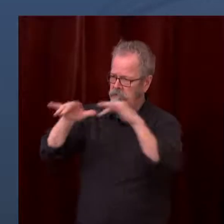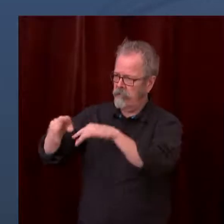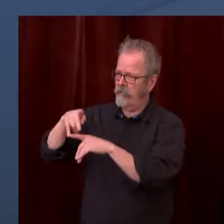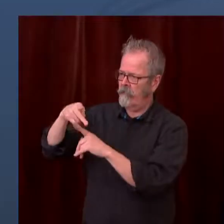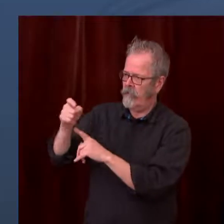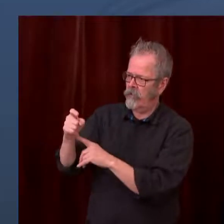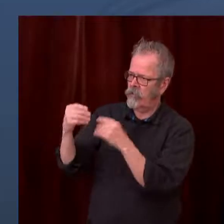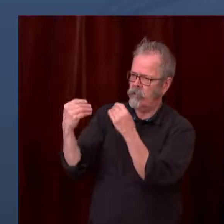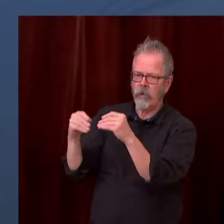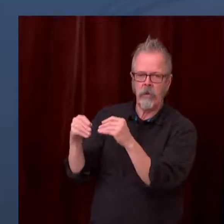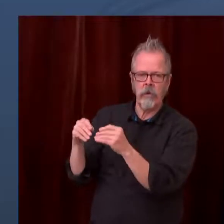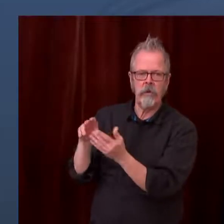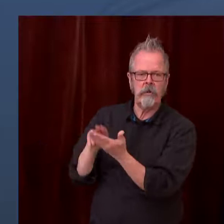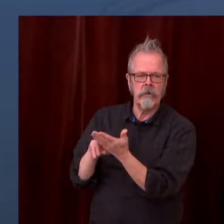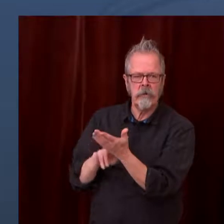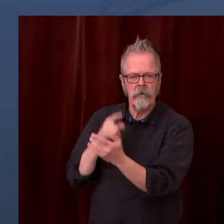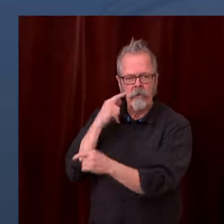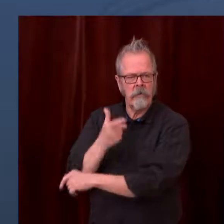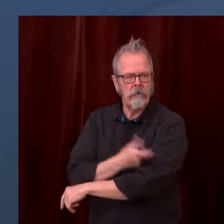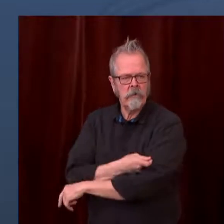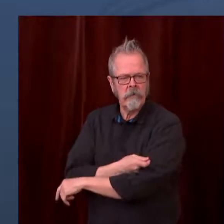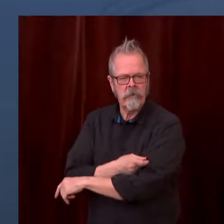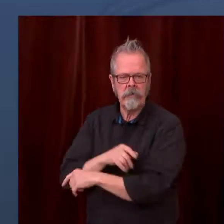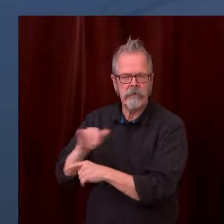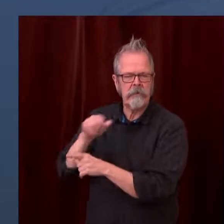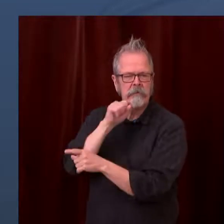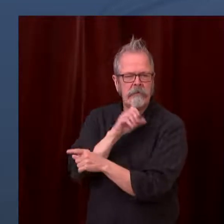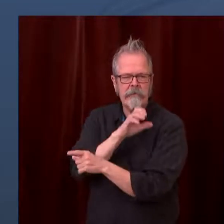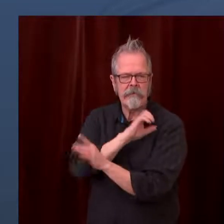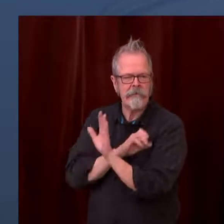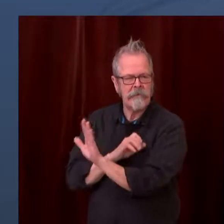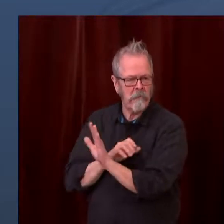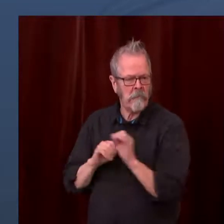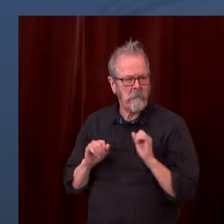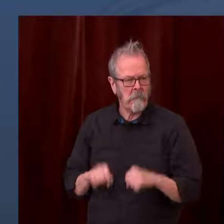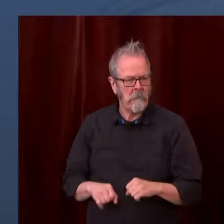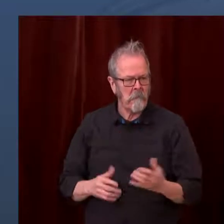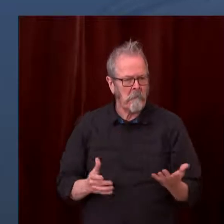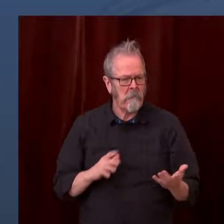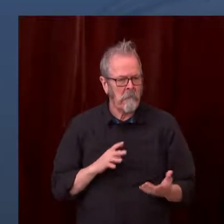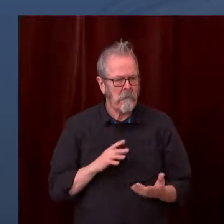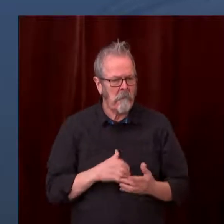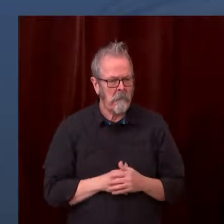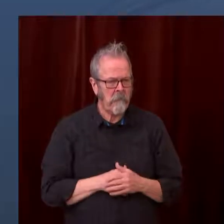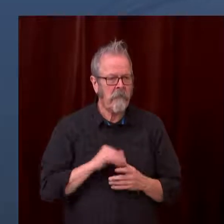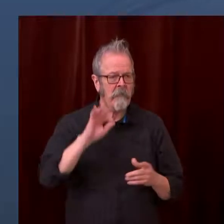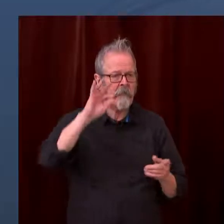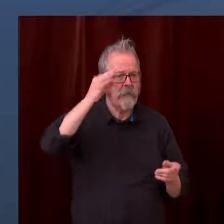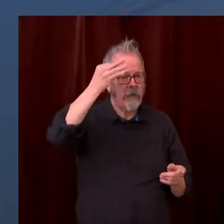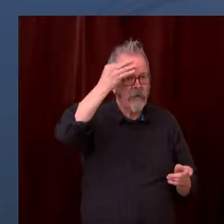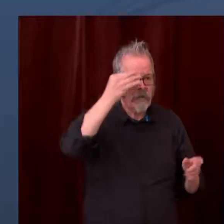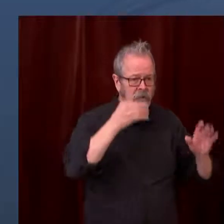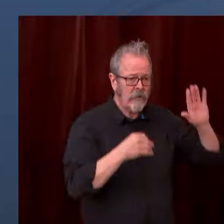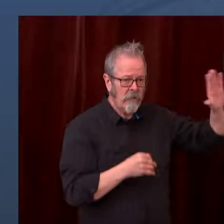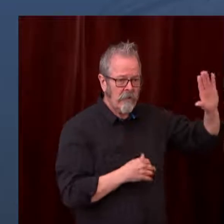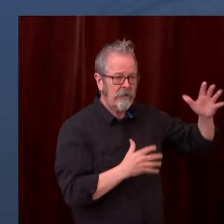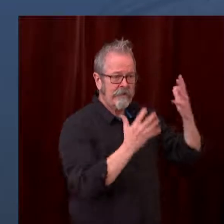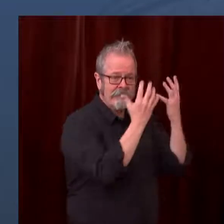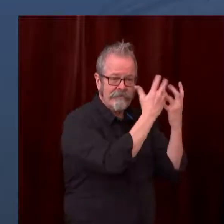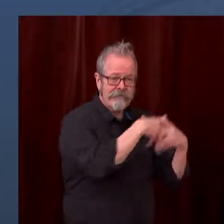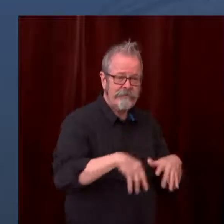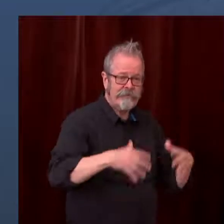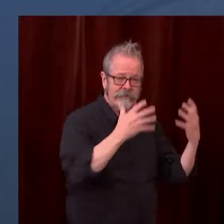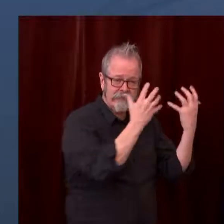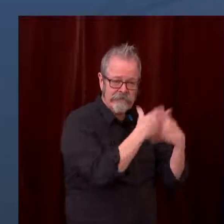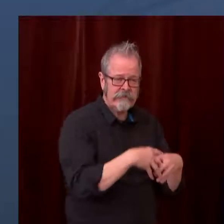vaccinated. And the federal system is also working to make that happen. That said, we do recognize that there are vaccines that